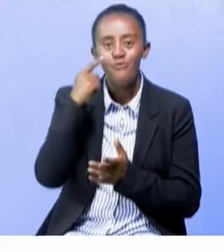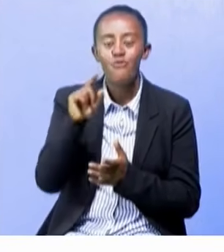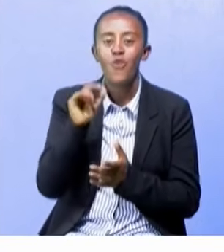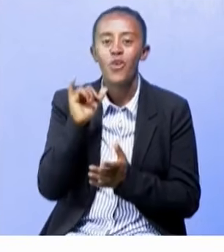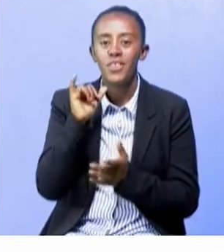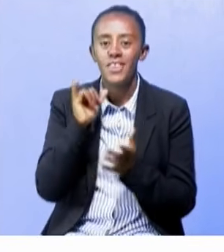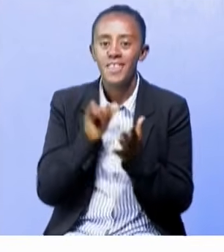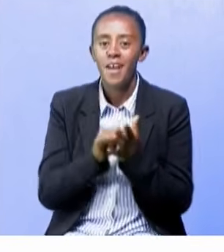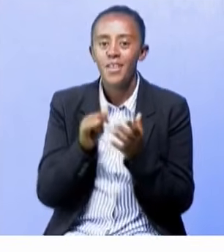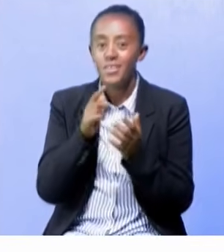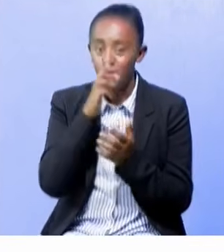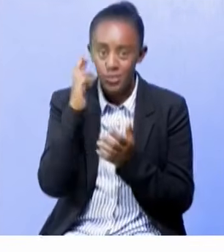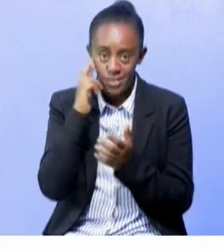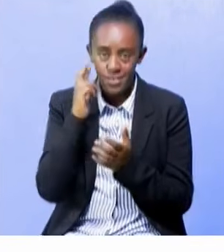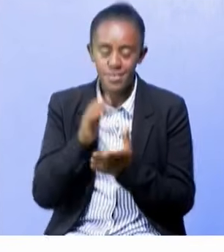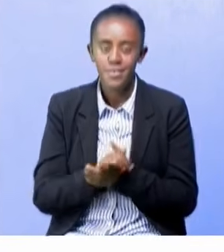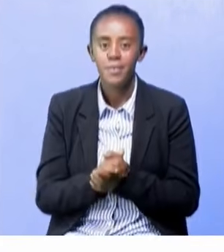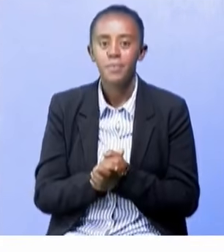reason,